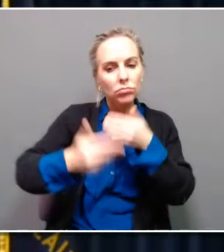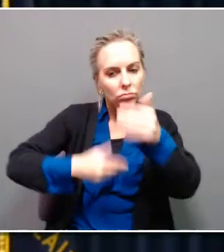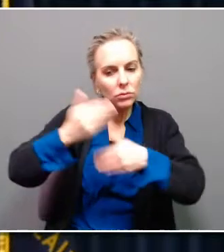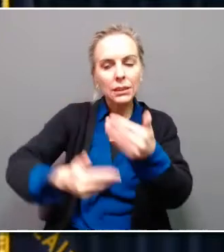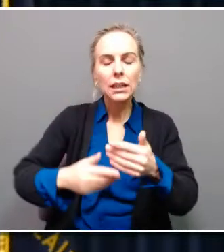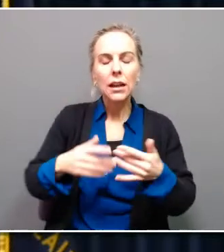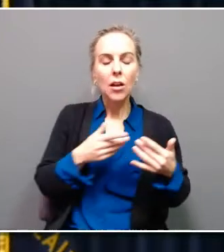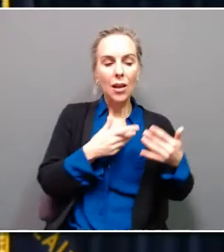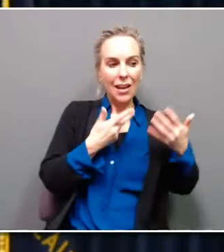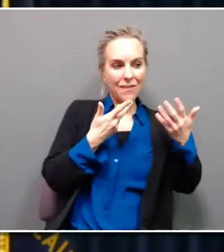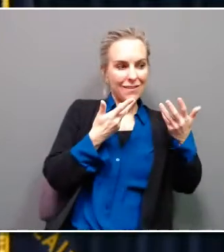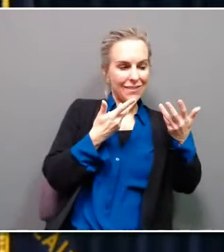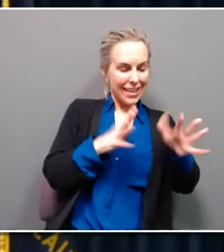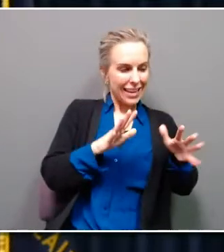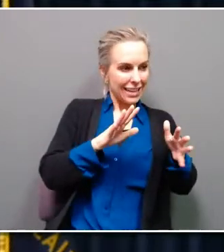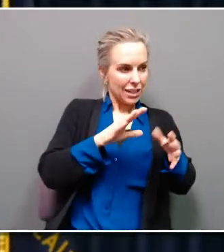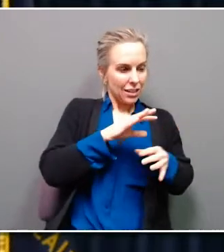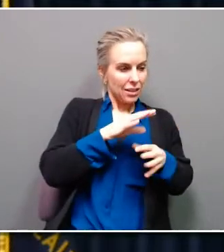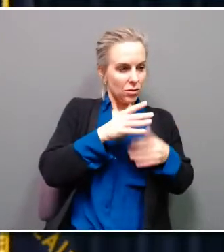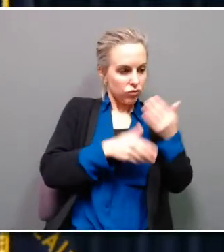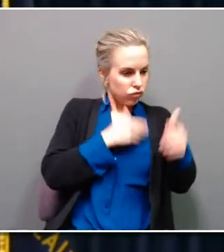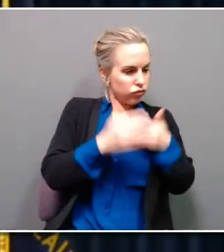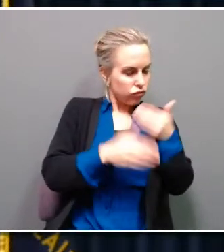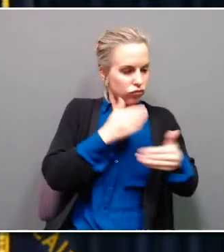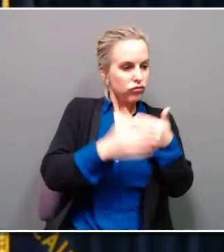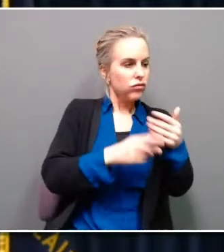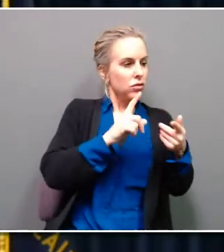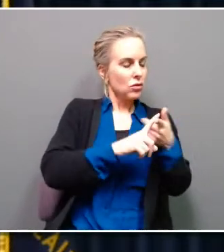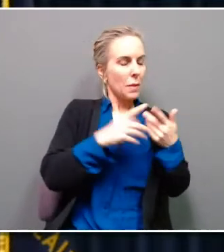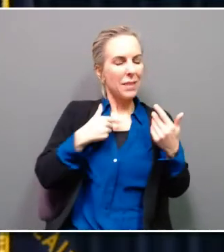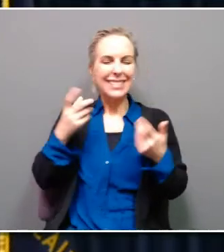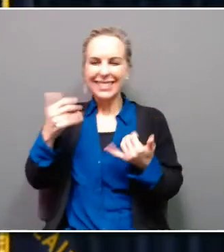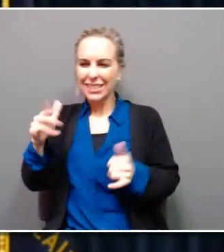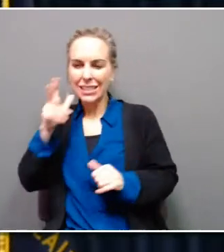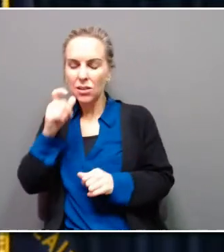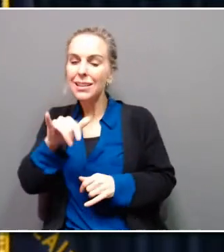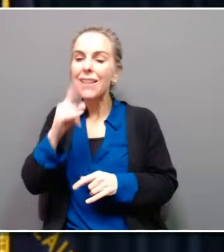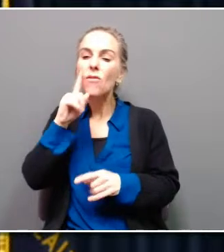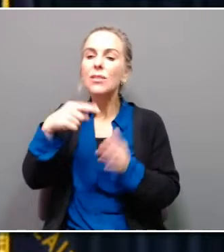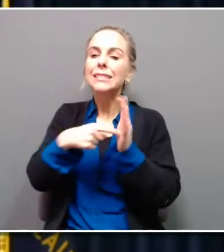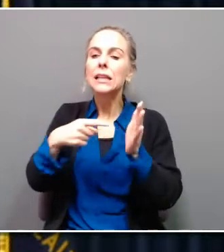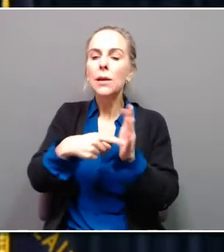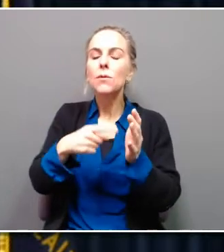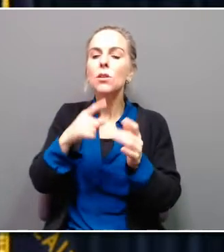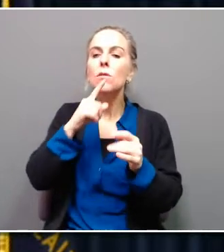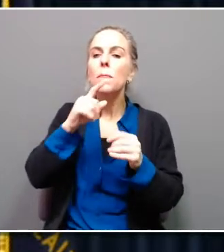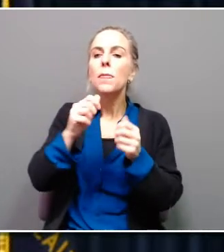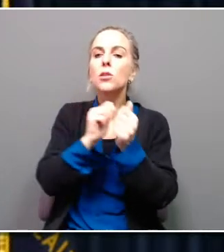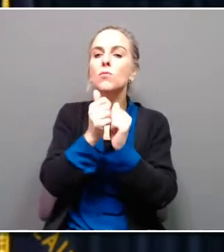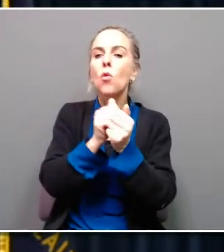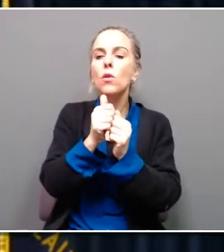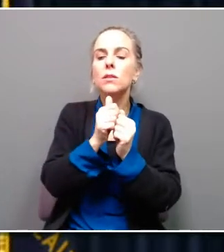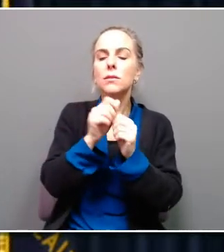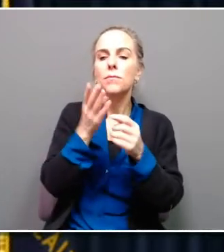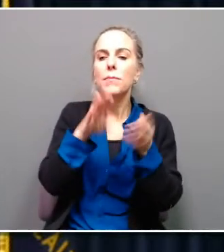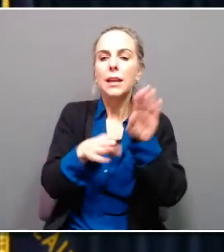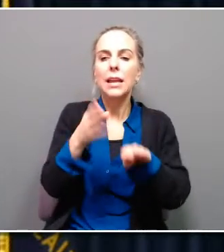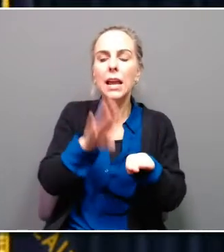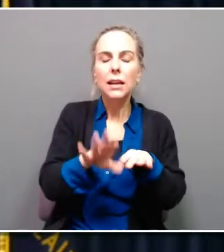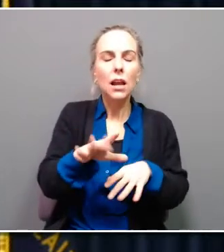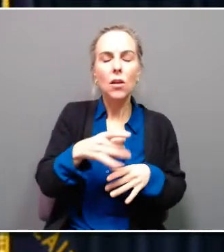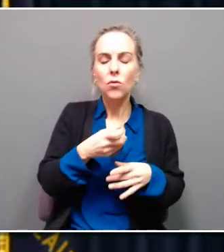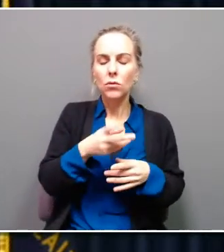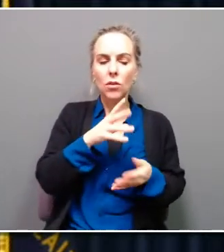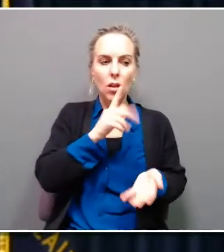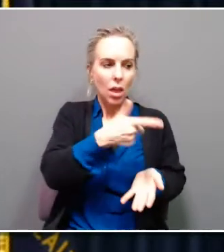that's still a lot of what you're hearing. I mean, on sports betting, we were talking to the sponsor, every day, every other day.